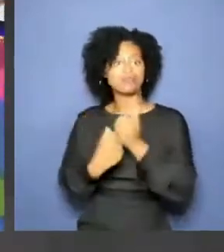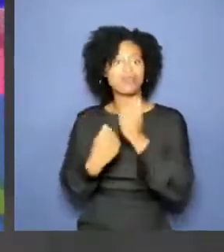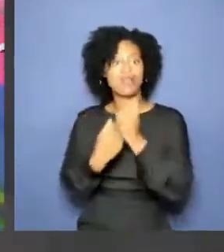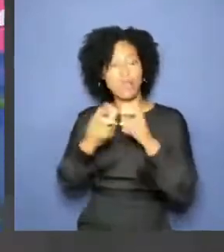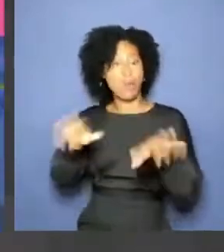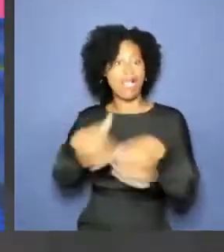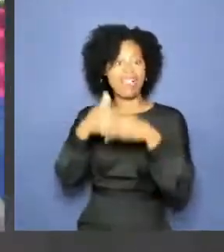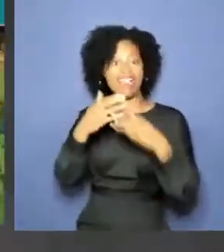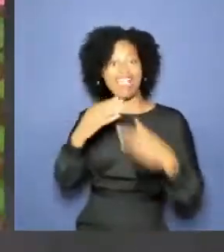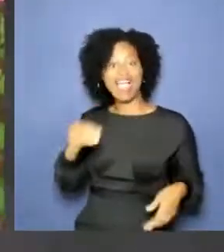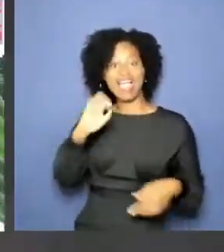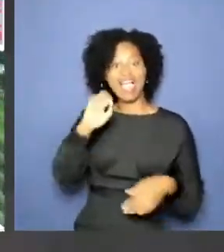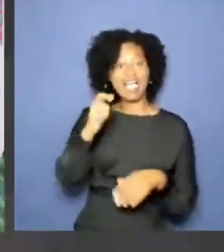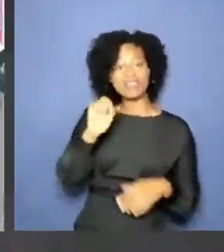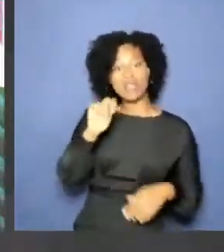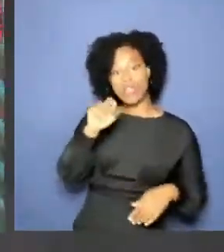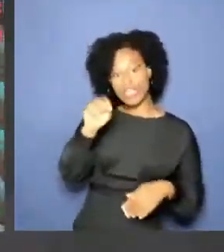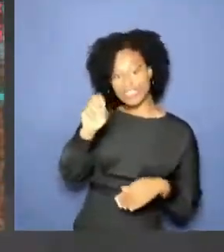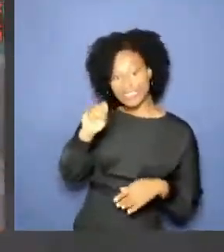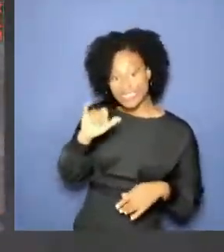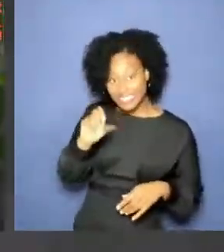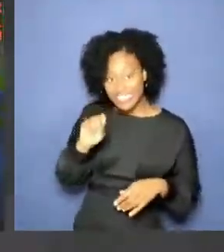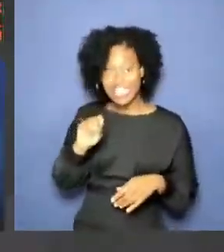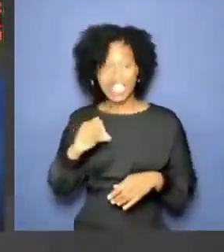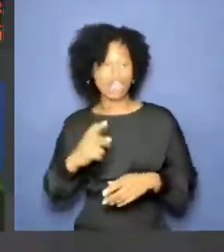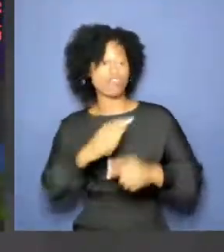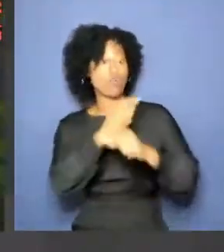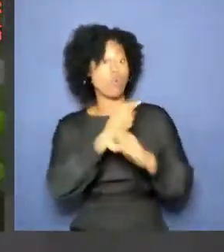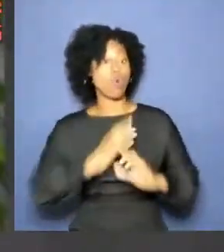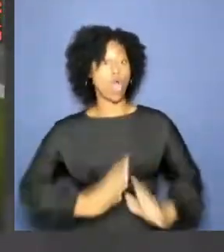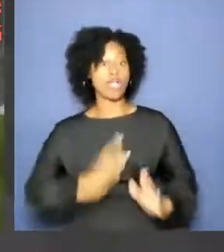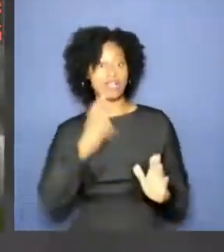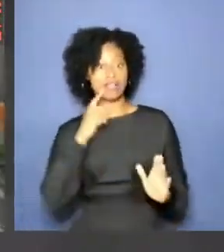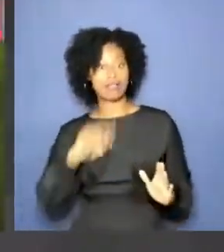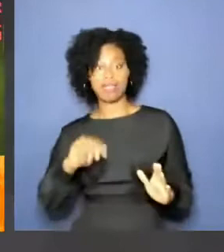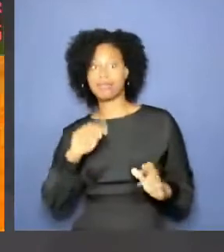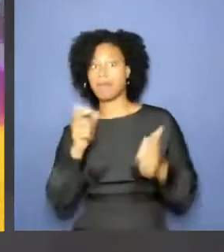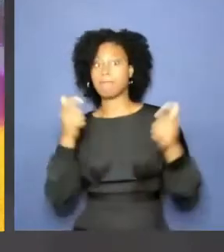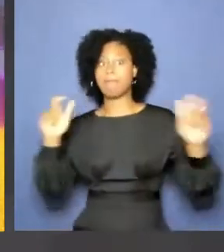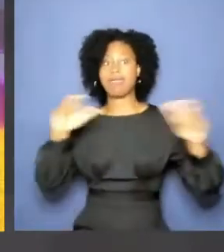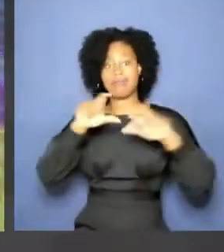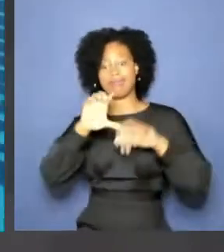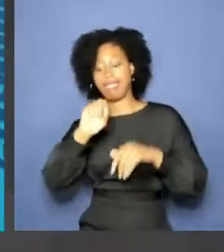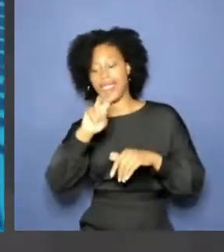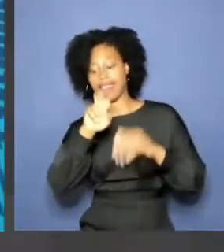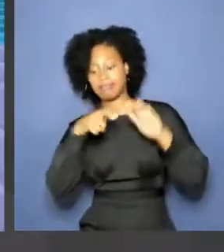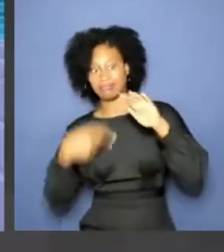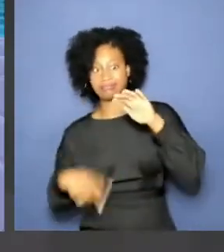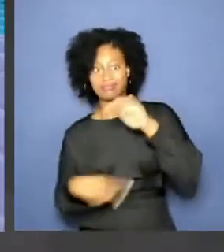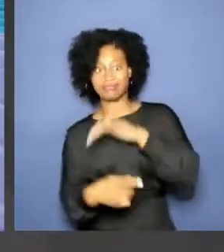jugadores construyen los ajolotes, el nuevo Warden y también las nuevas megacuevas.